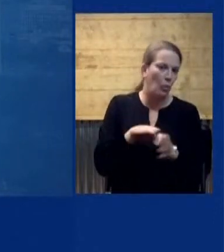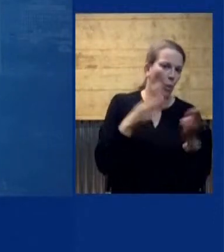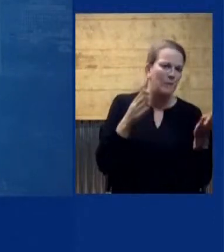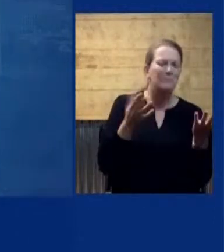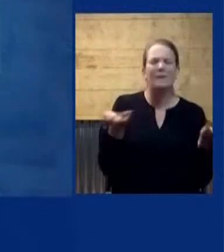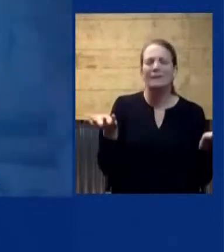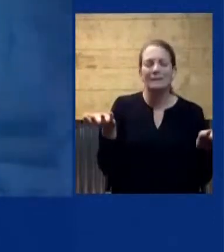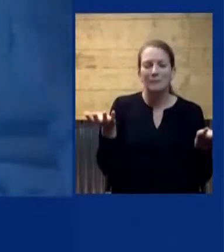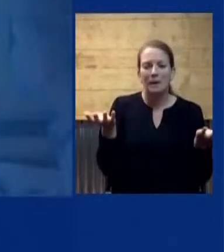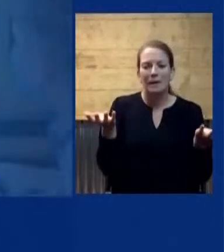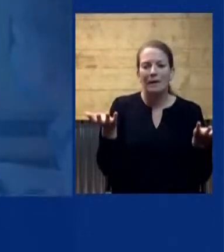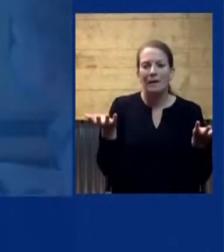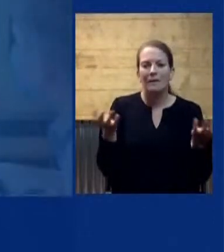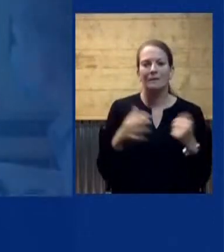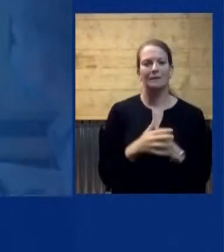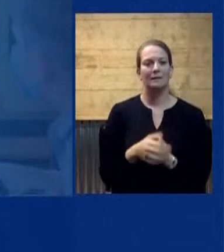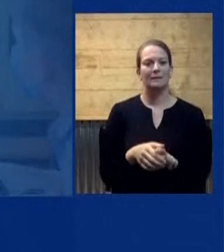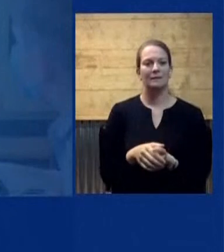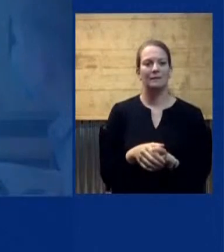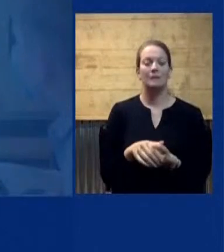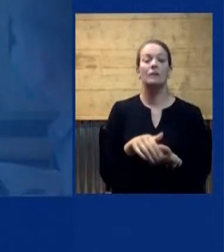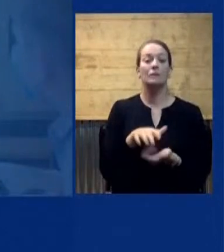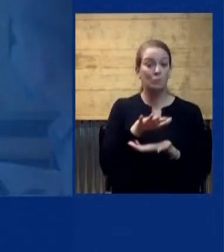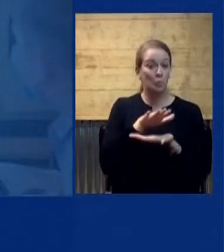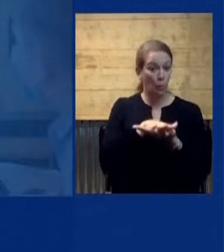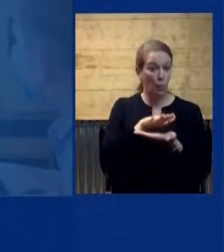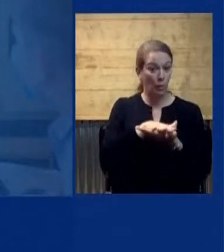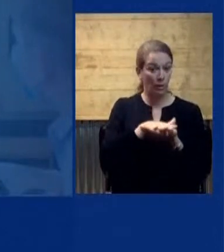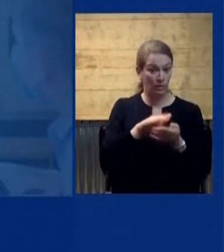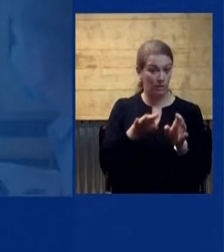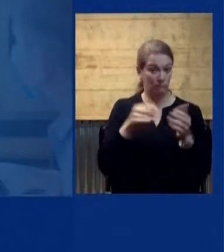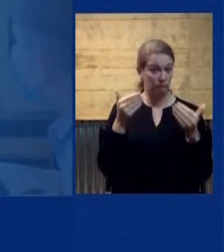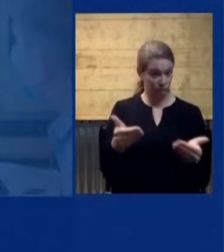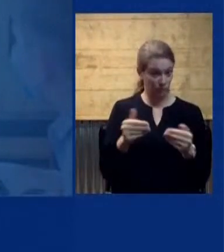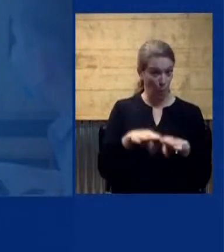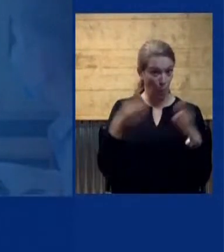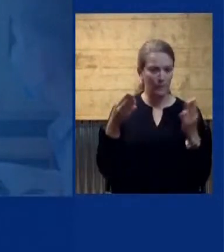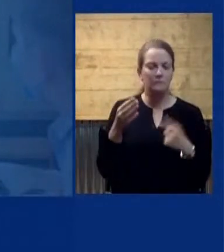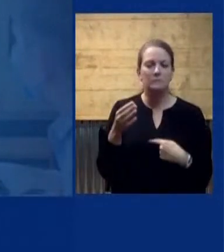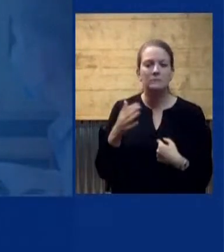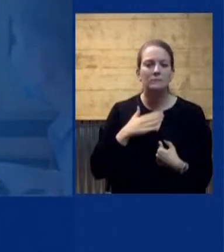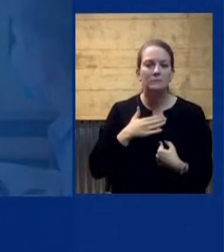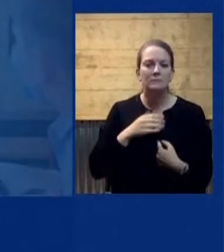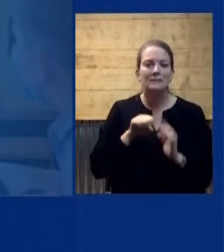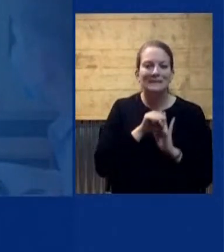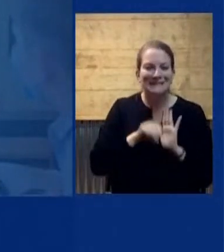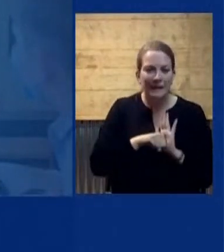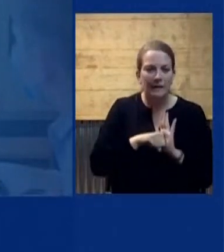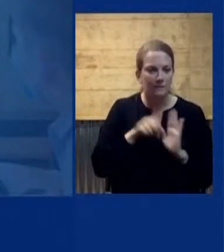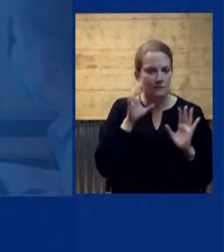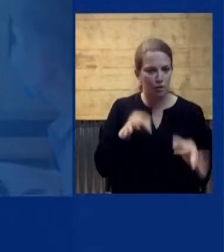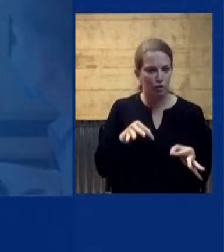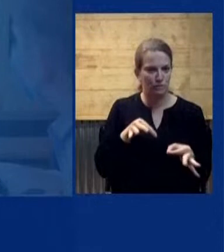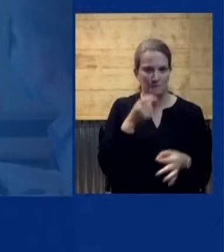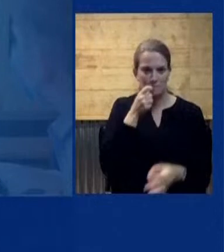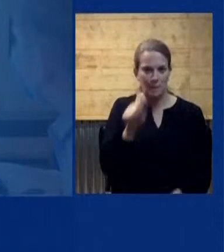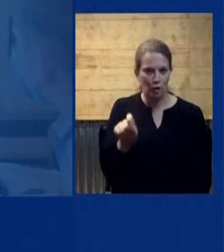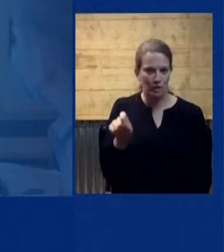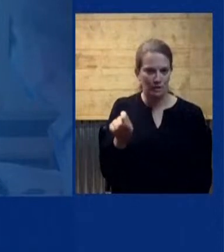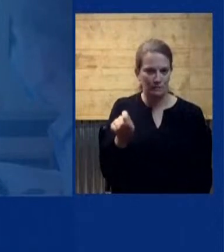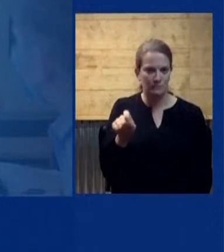that, right? School reopenings are a state decision, period. That is the